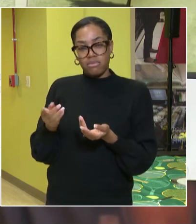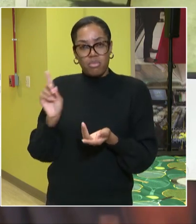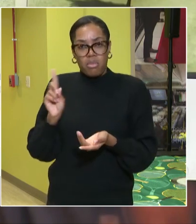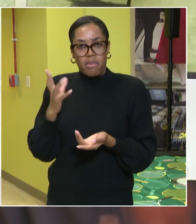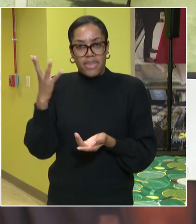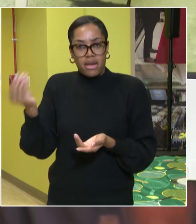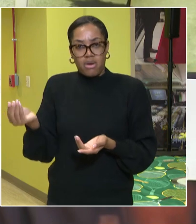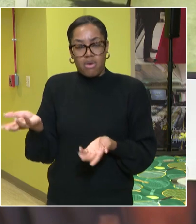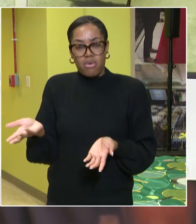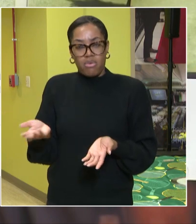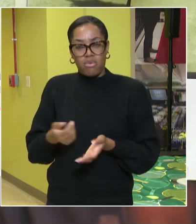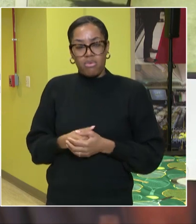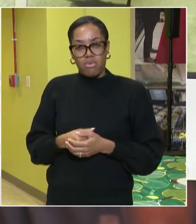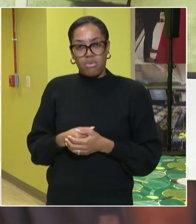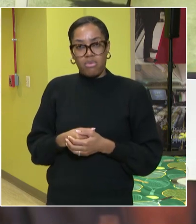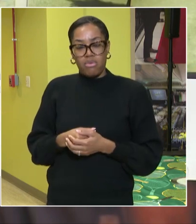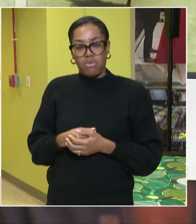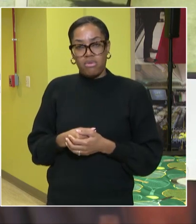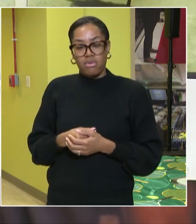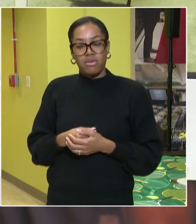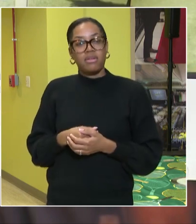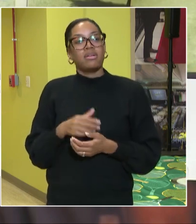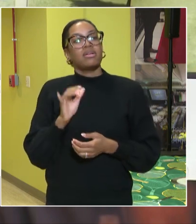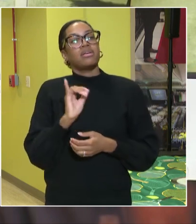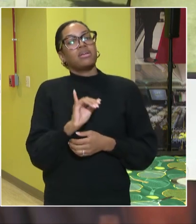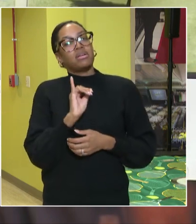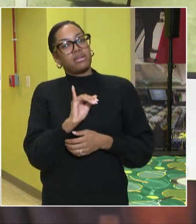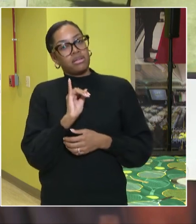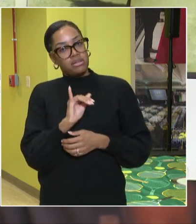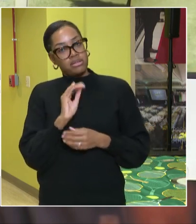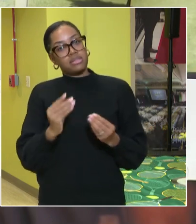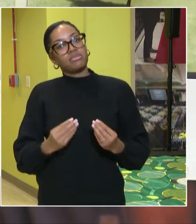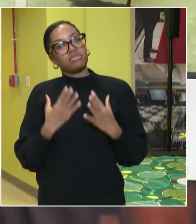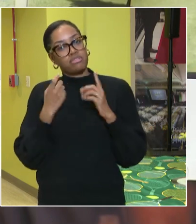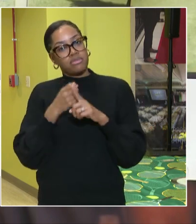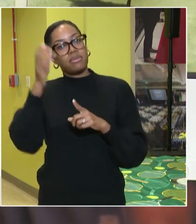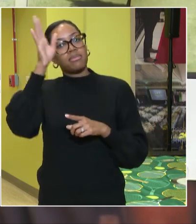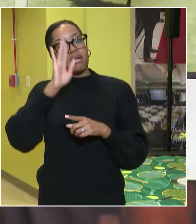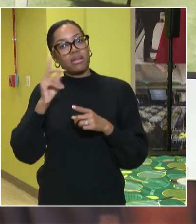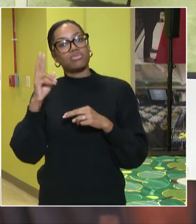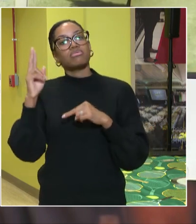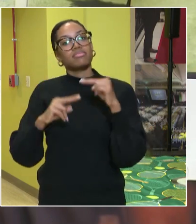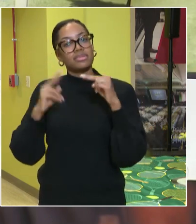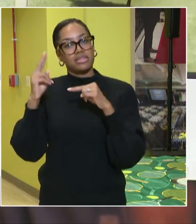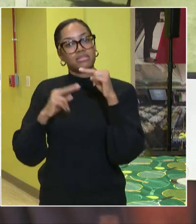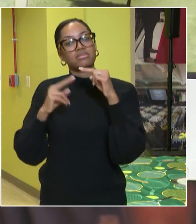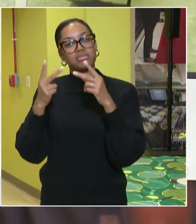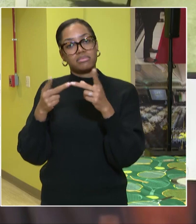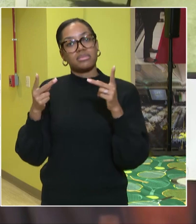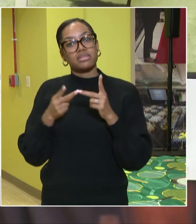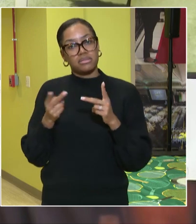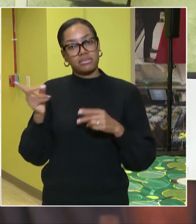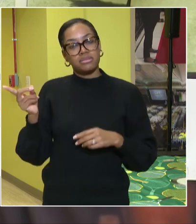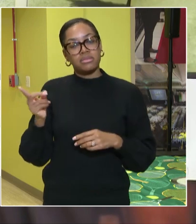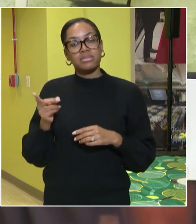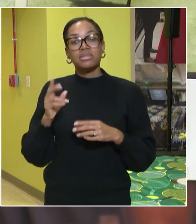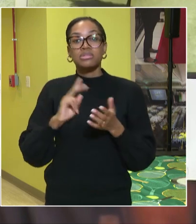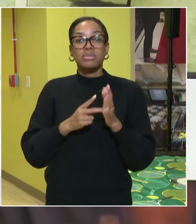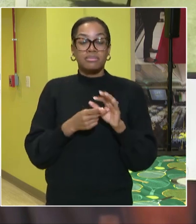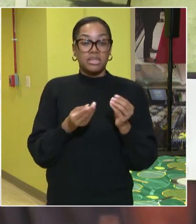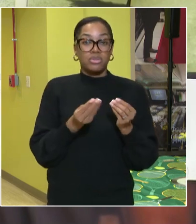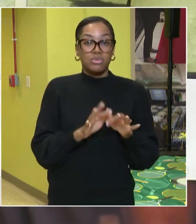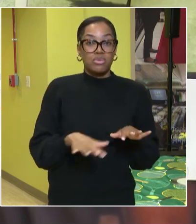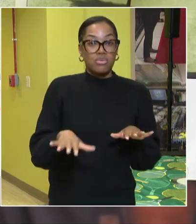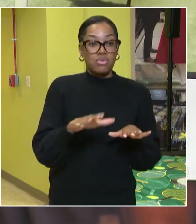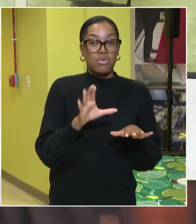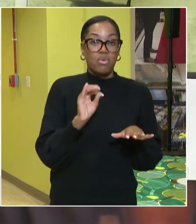go? And that's when I got that inspiration from God to build a building, so I could get my friends to come